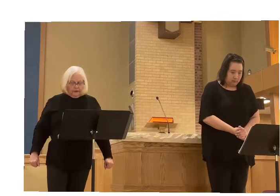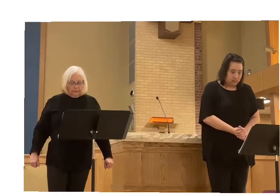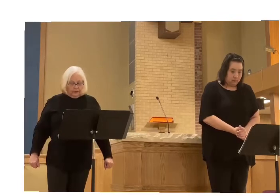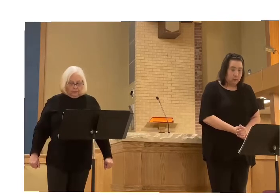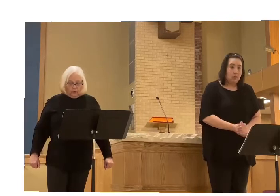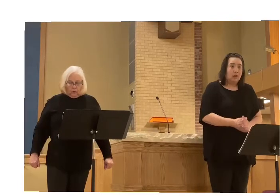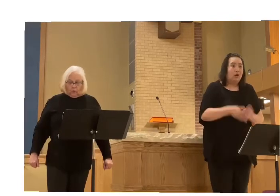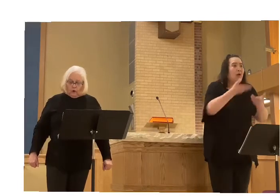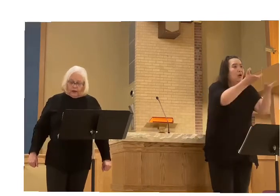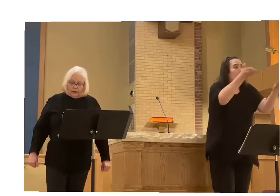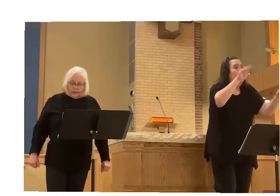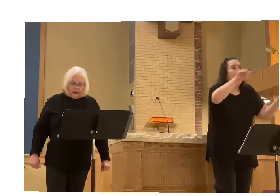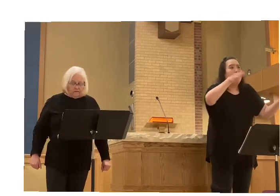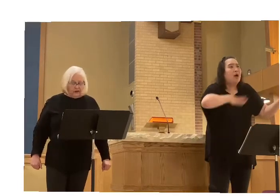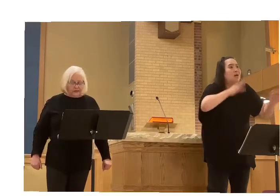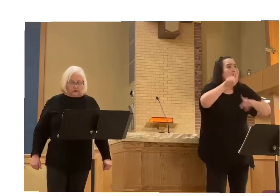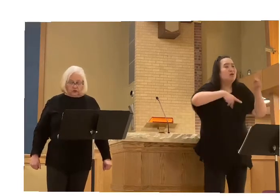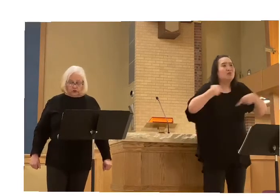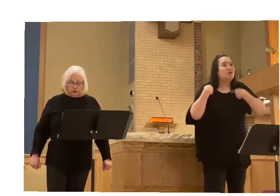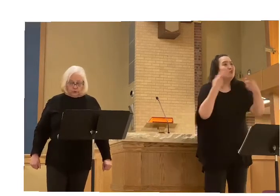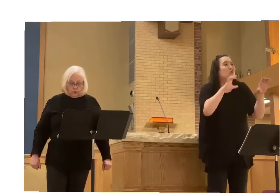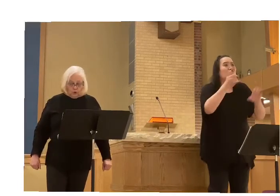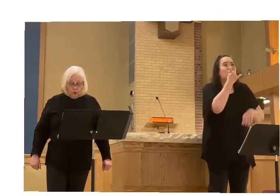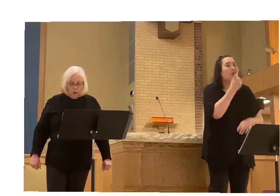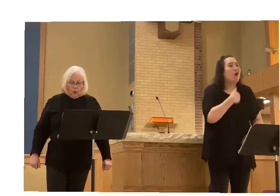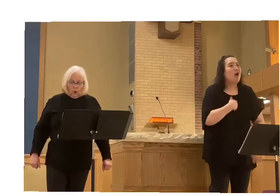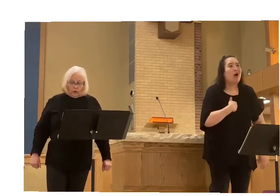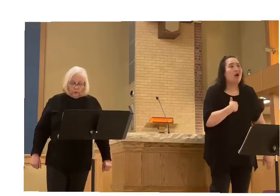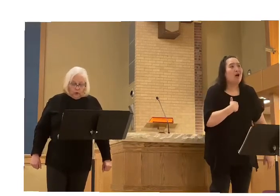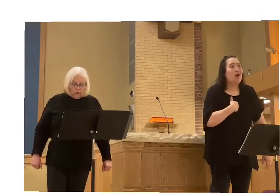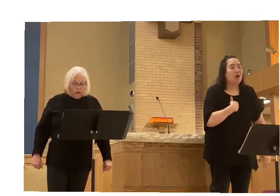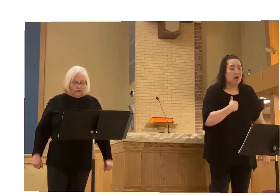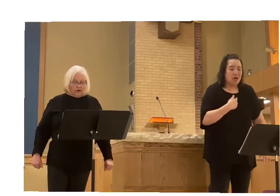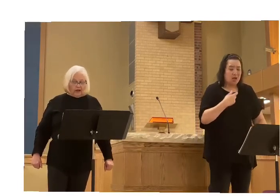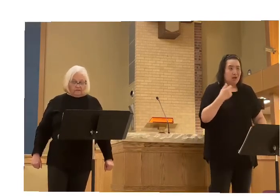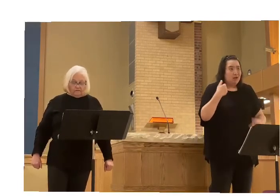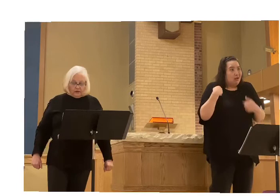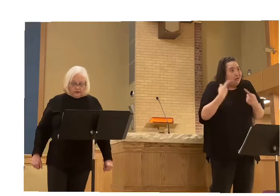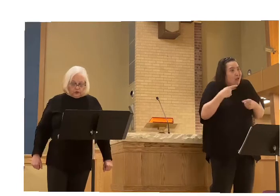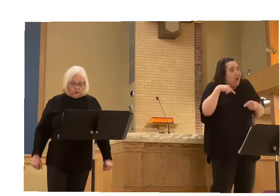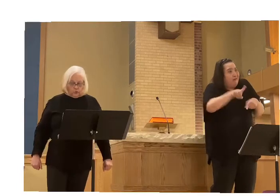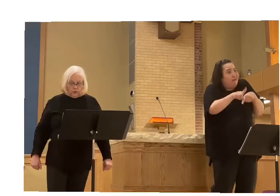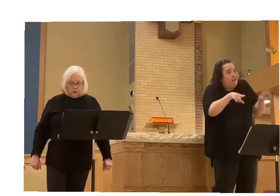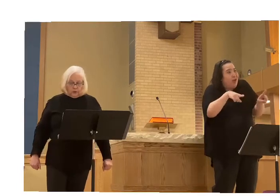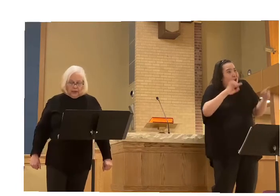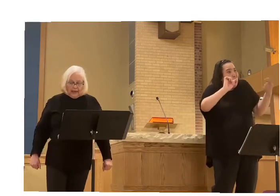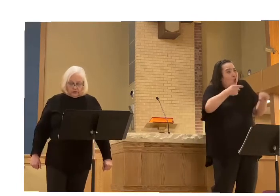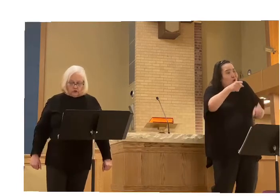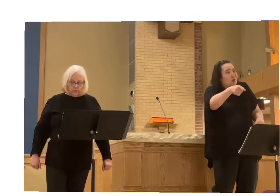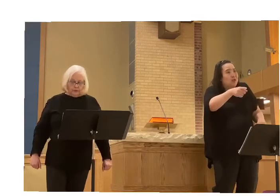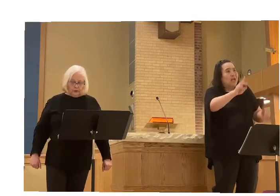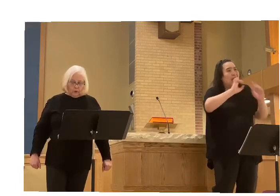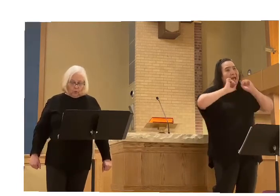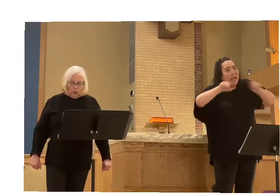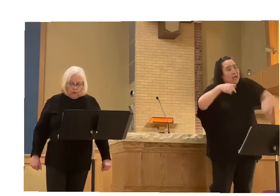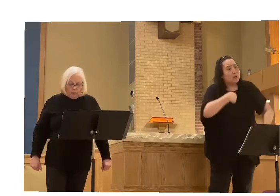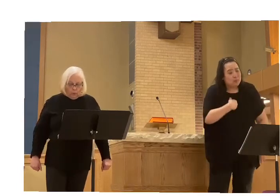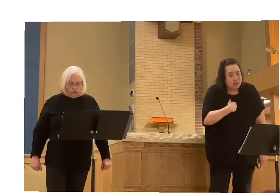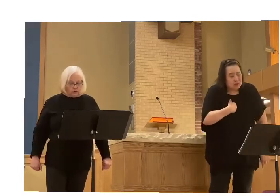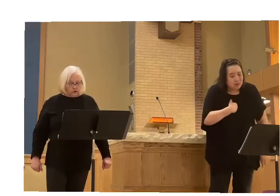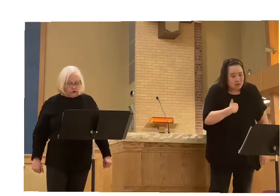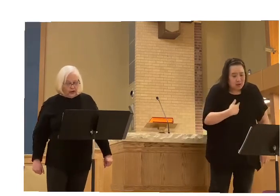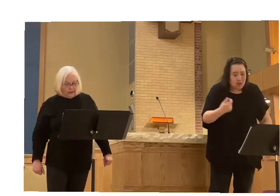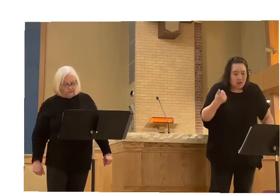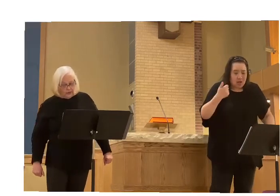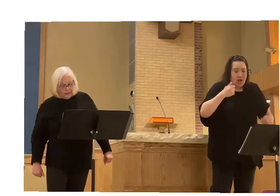My people, what have I done to you? Or in what have I offended you? Answer me. What